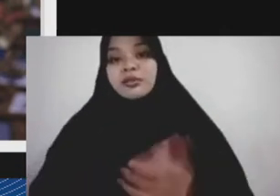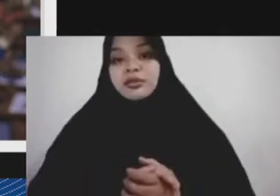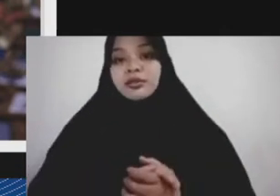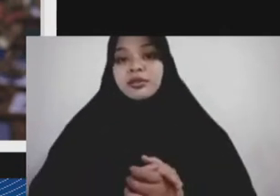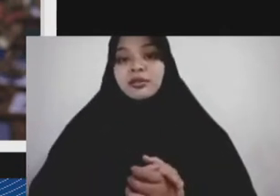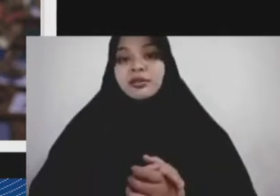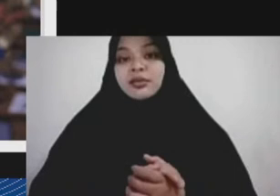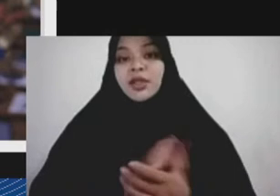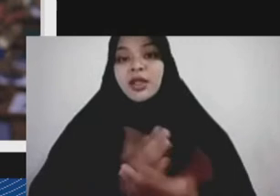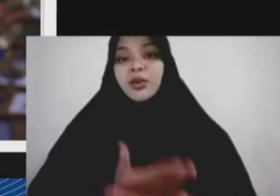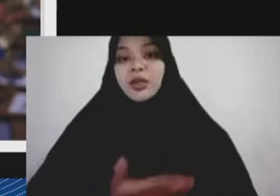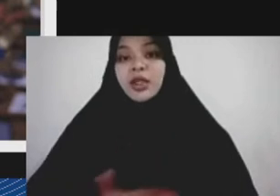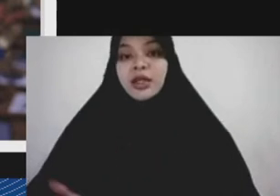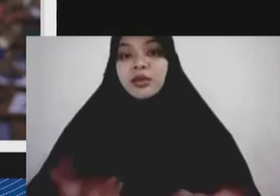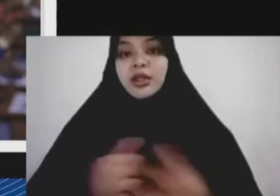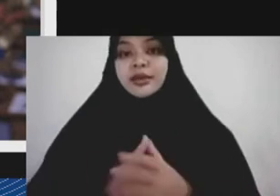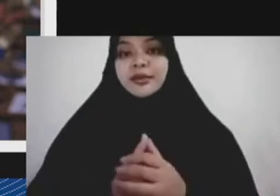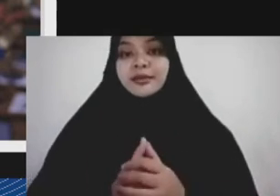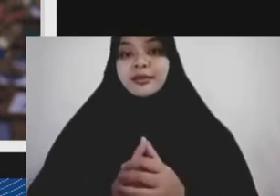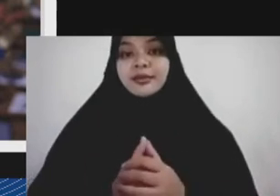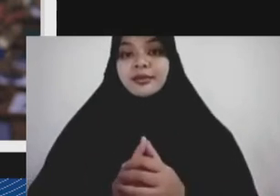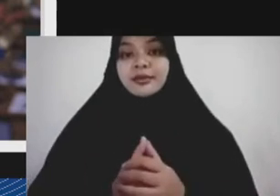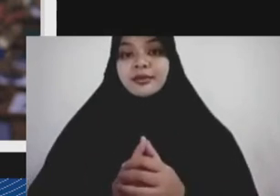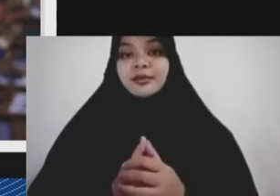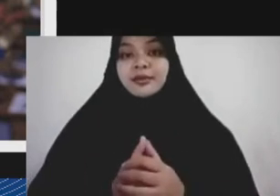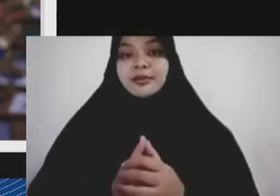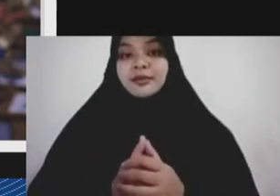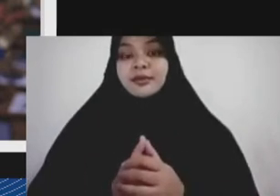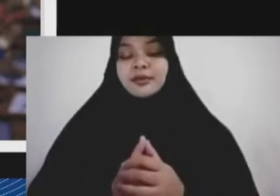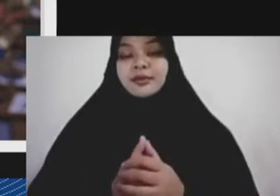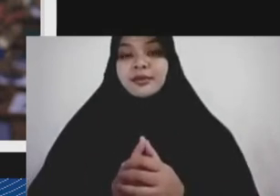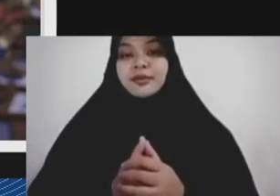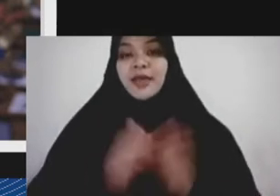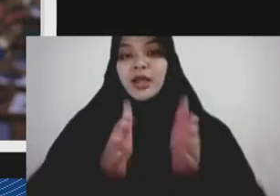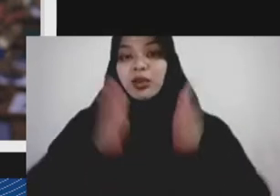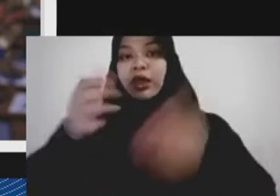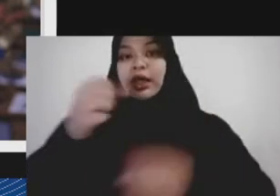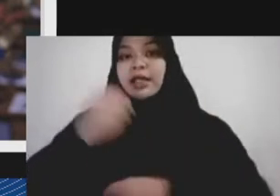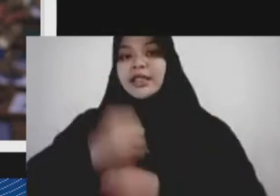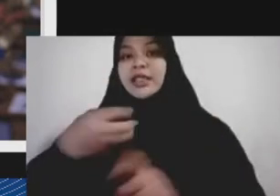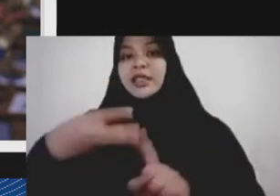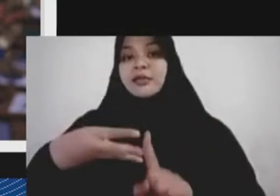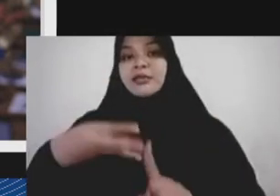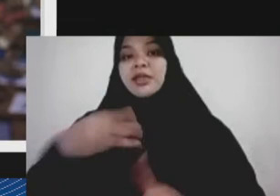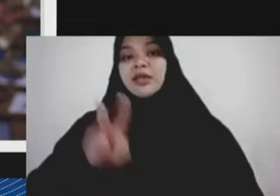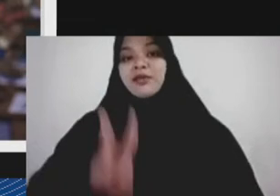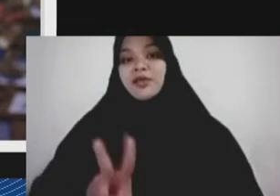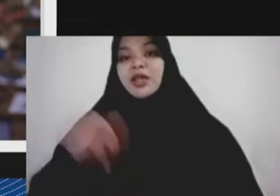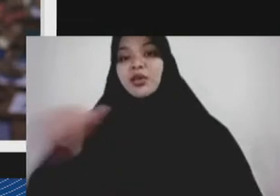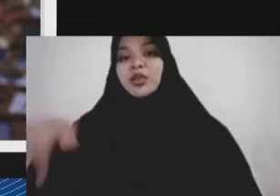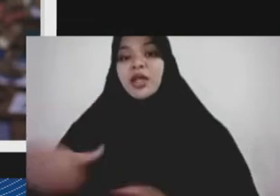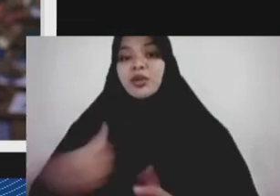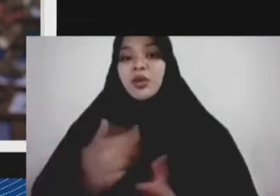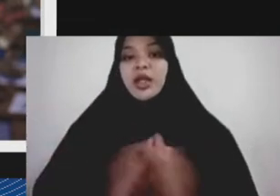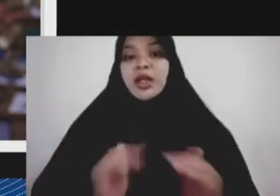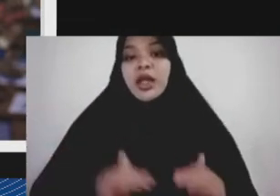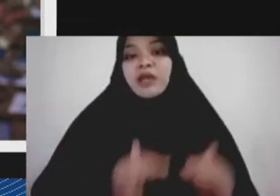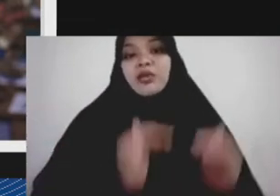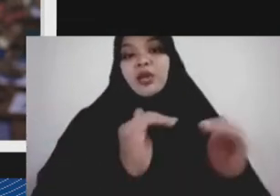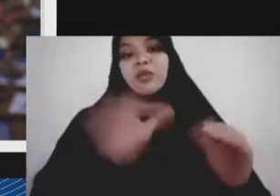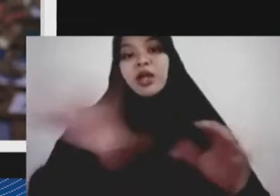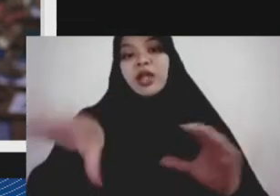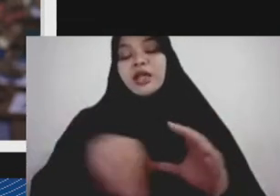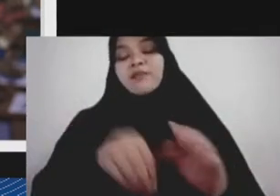demographic groups. Incidents of GBV are expected to continue and to increase during this pandemic as